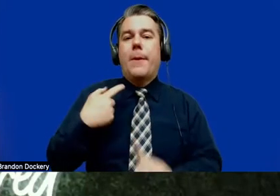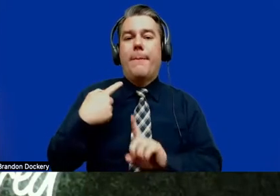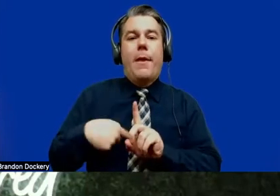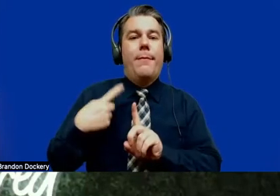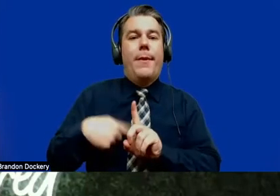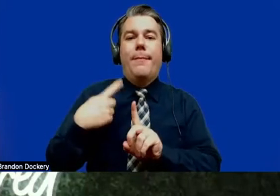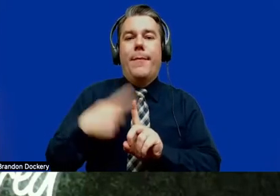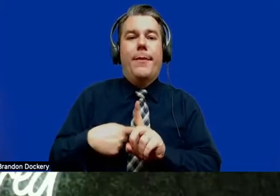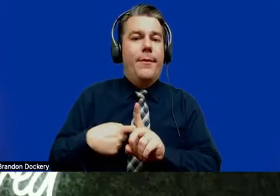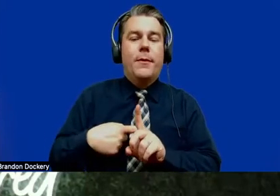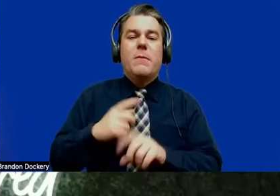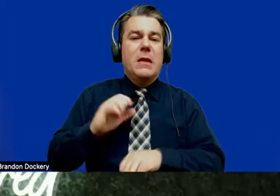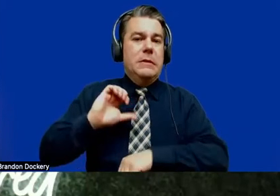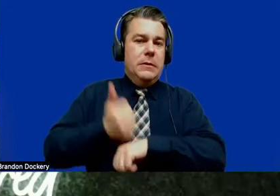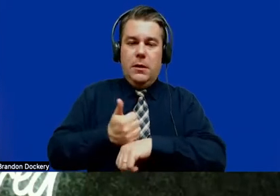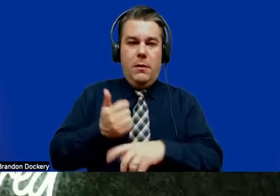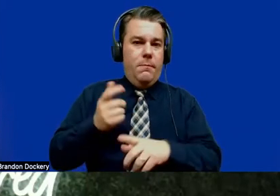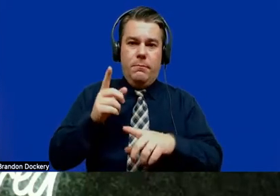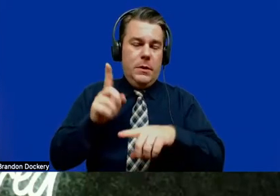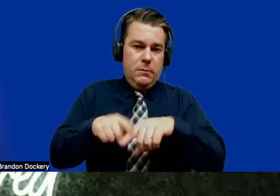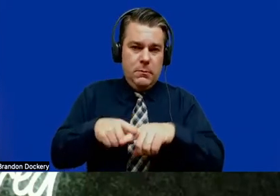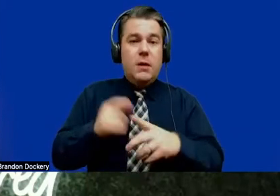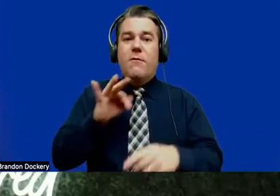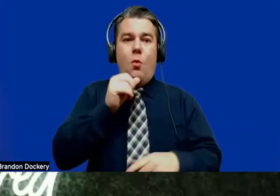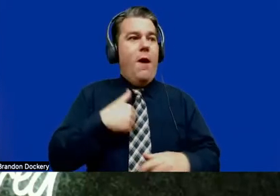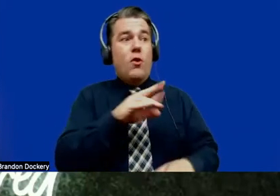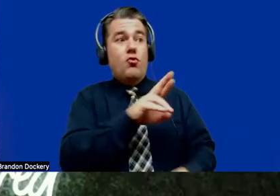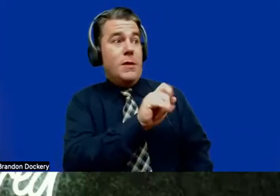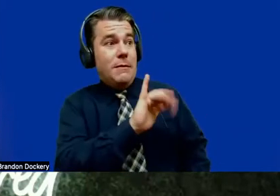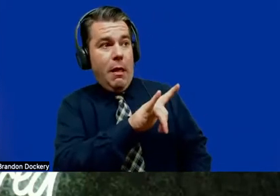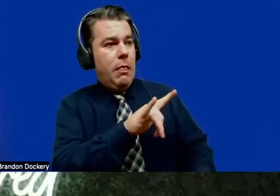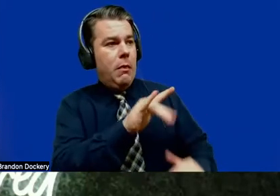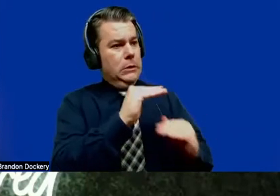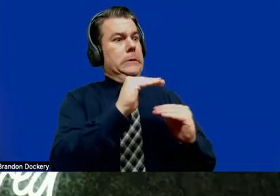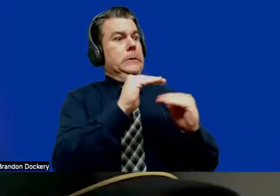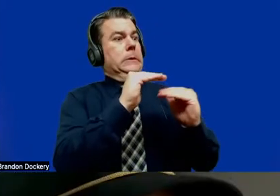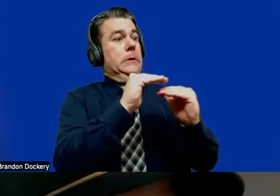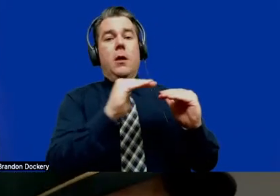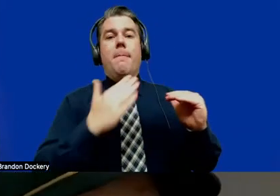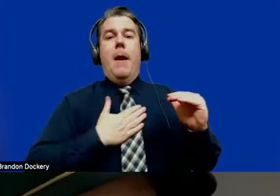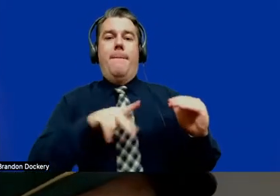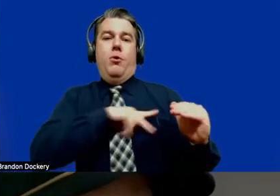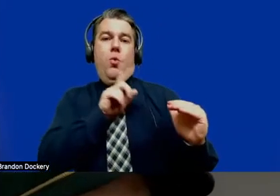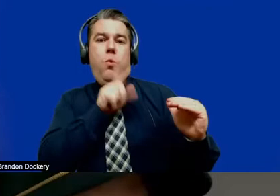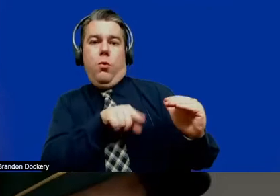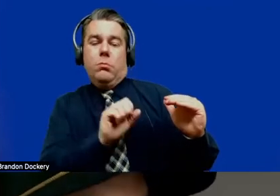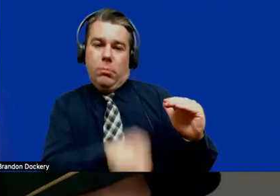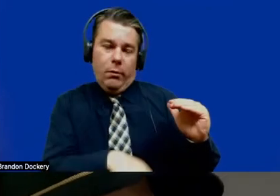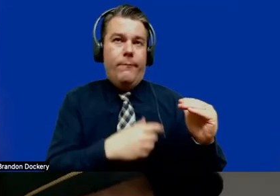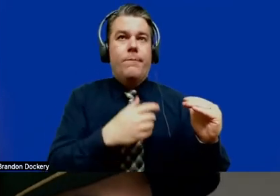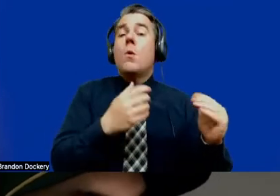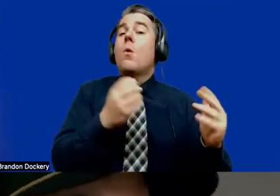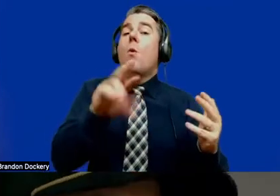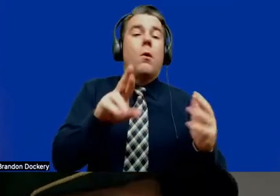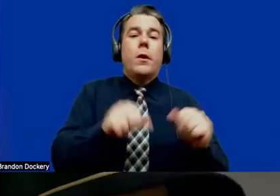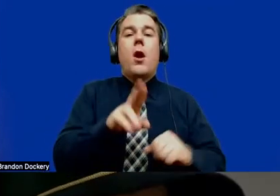you can make it conditional. So if you don't have retail that gets you above 100 PV, you can put out a personal order, or you can set up a